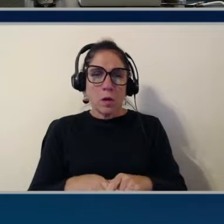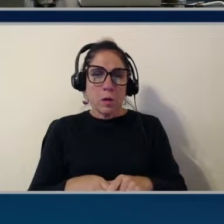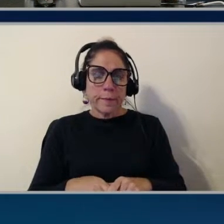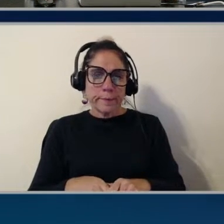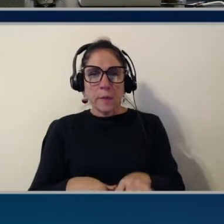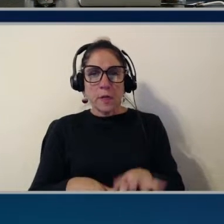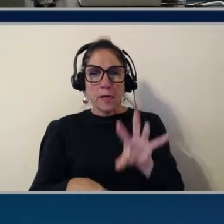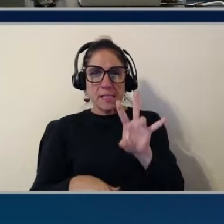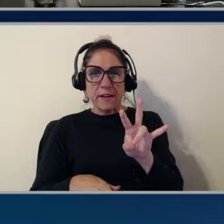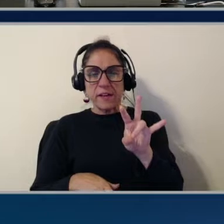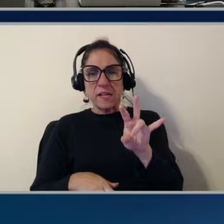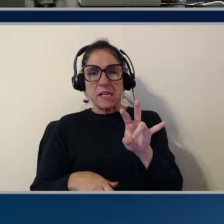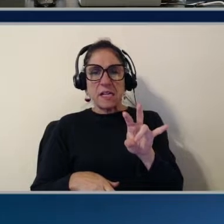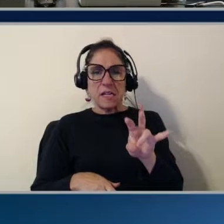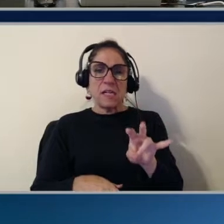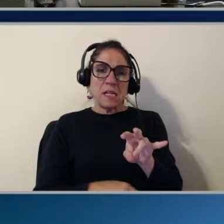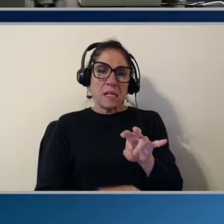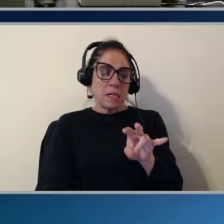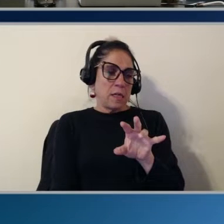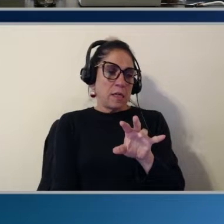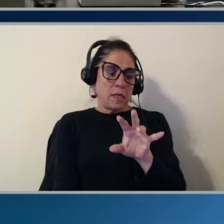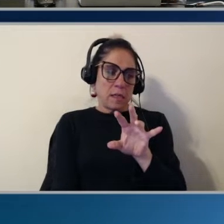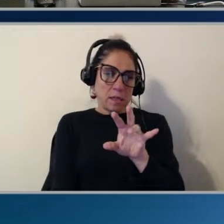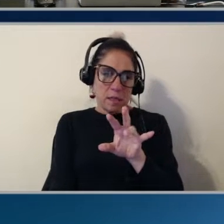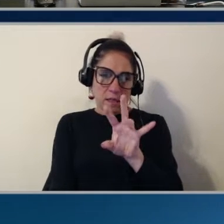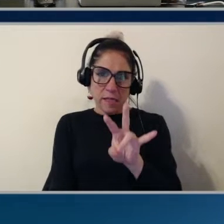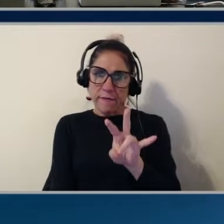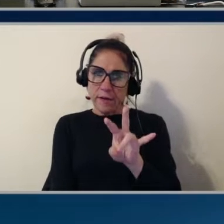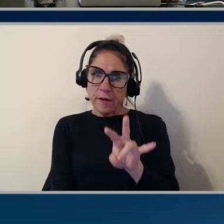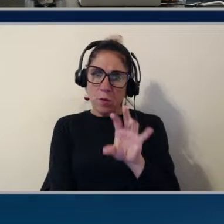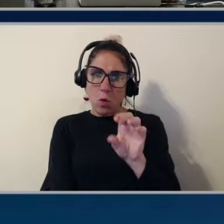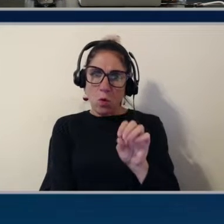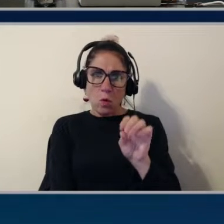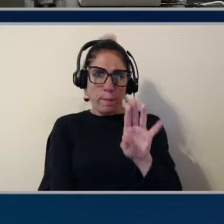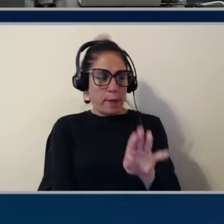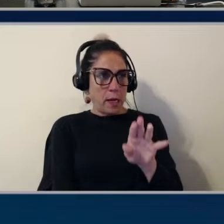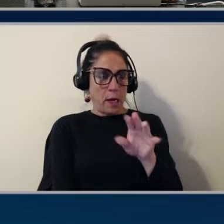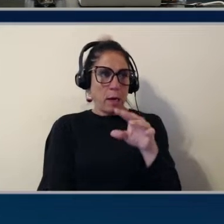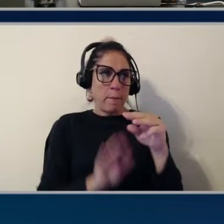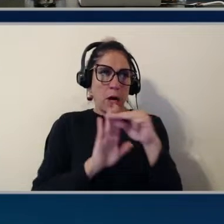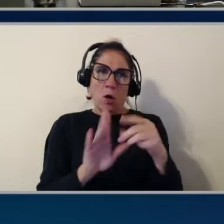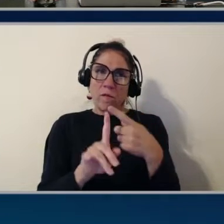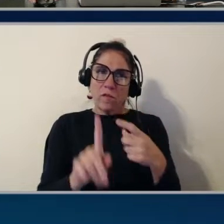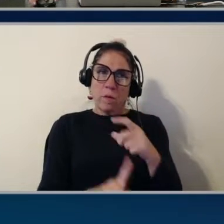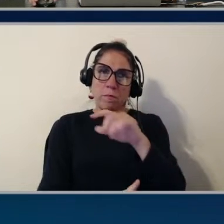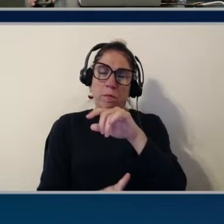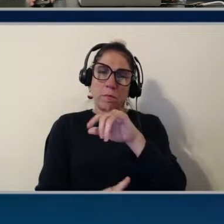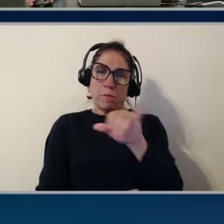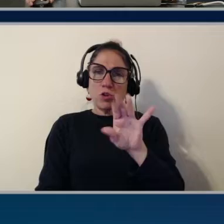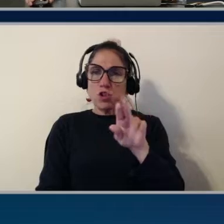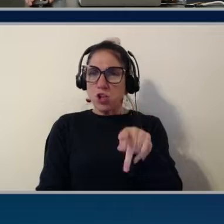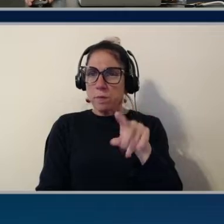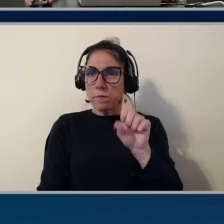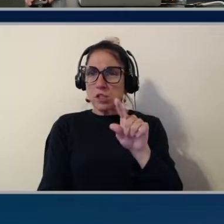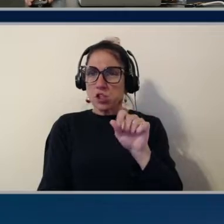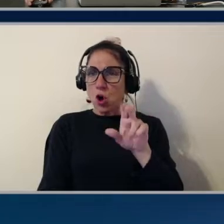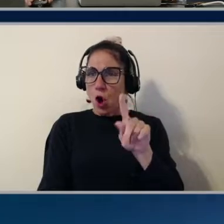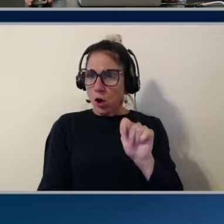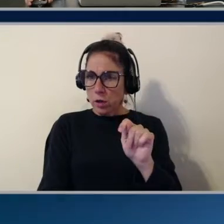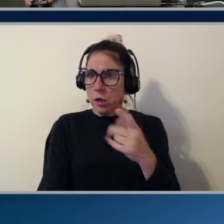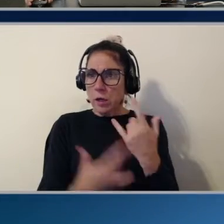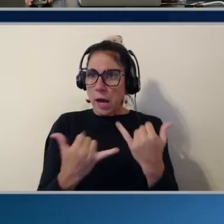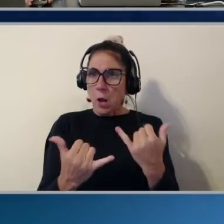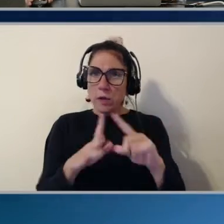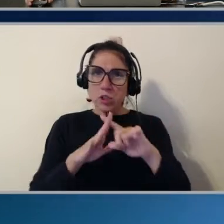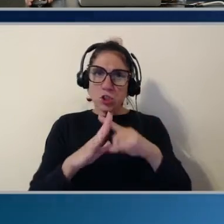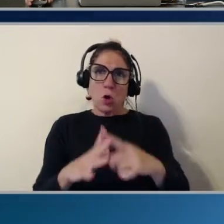which is a big model, from Jumpstart using different optimization techniques. So let's get started.